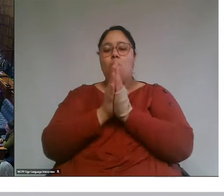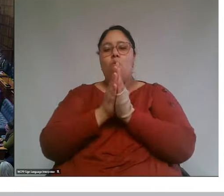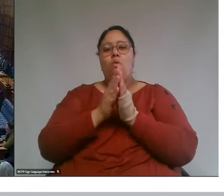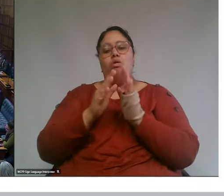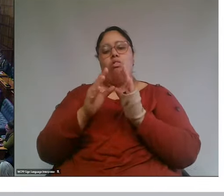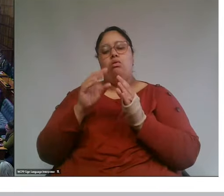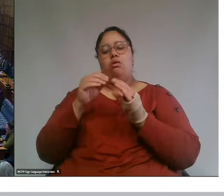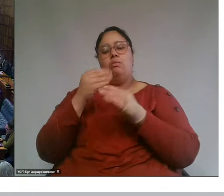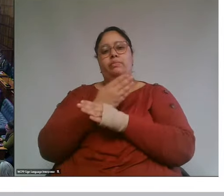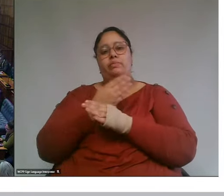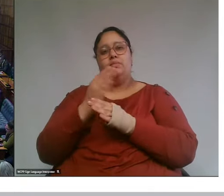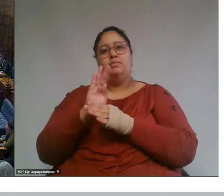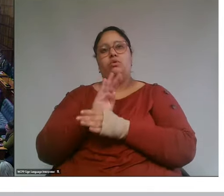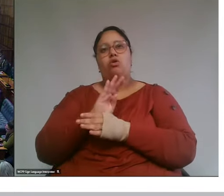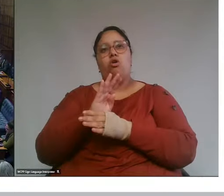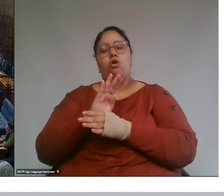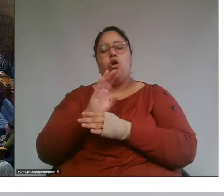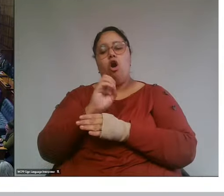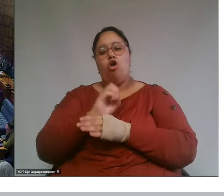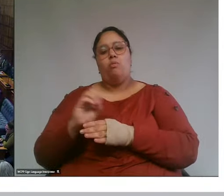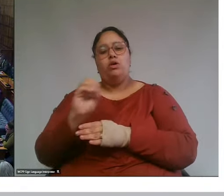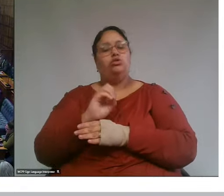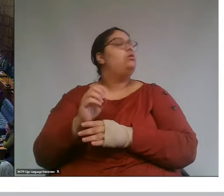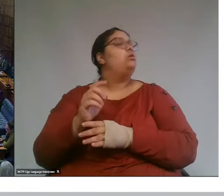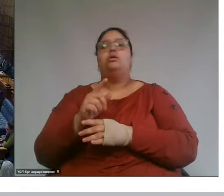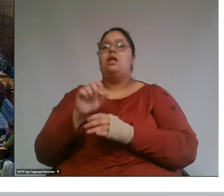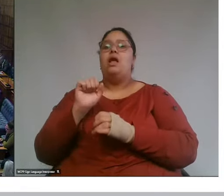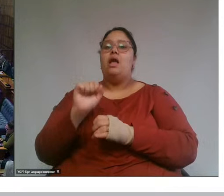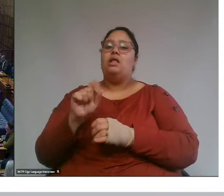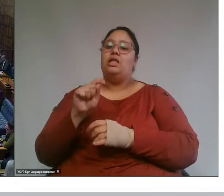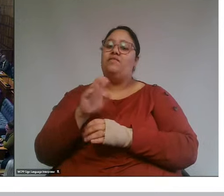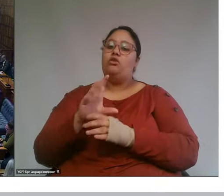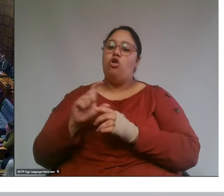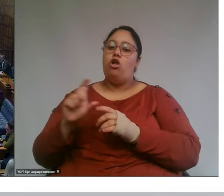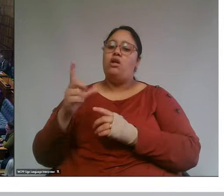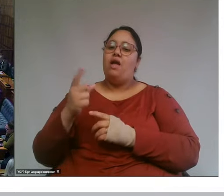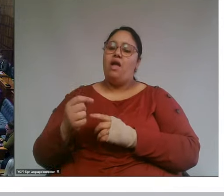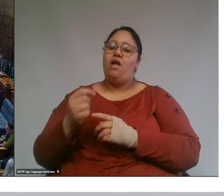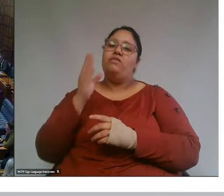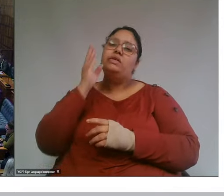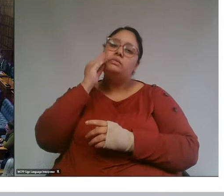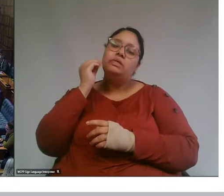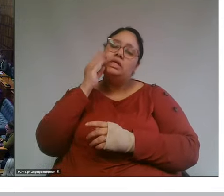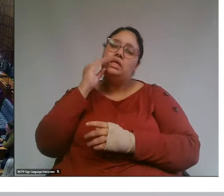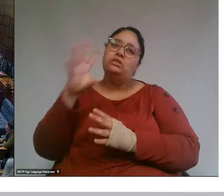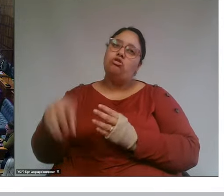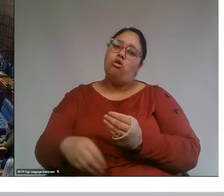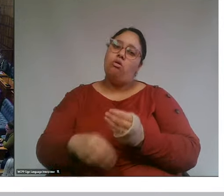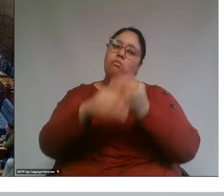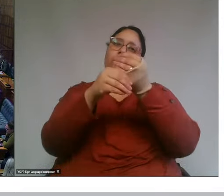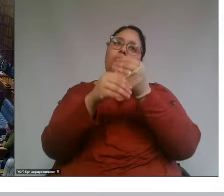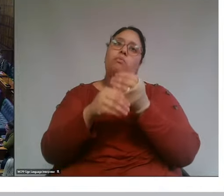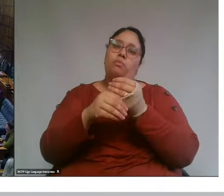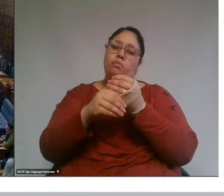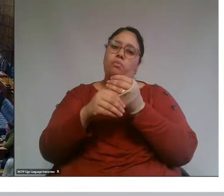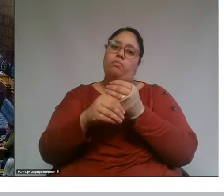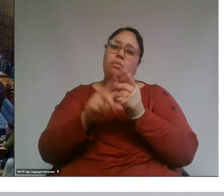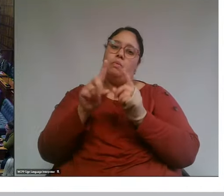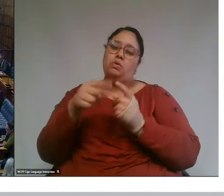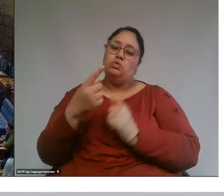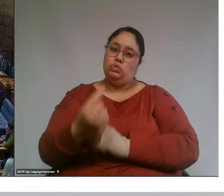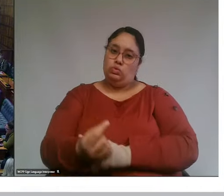colleges now has an experiential learning component um not